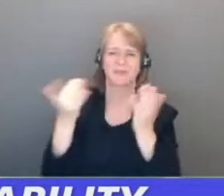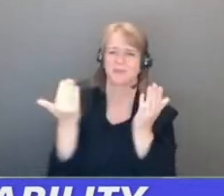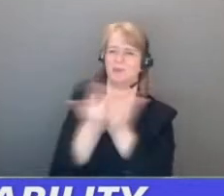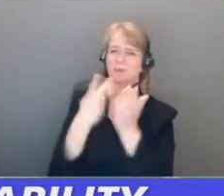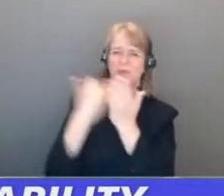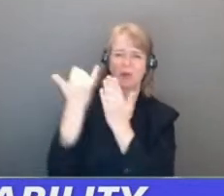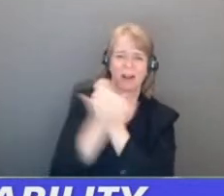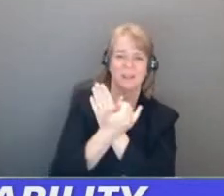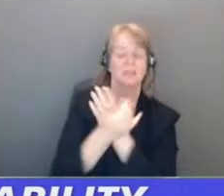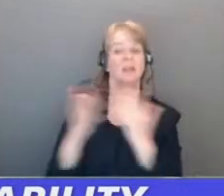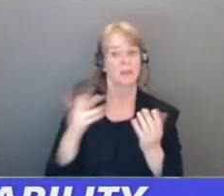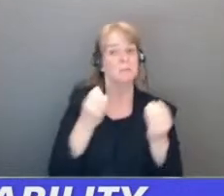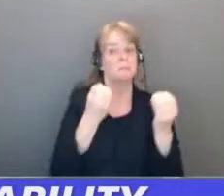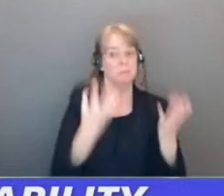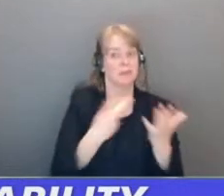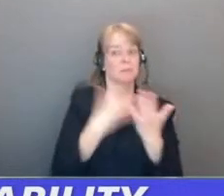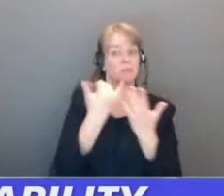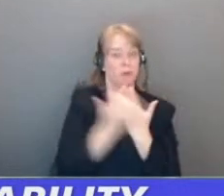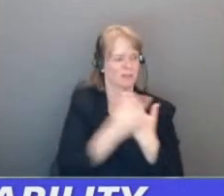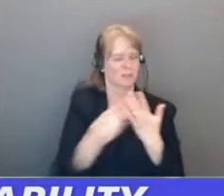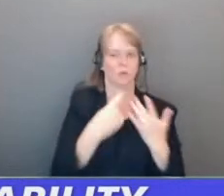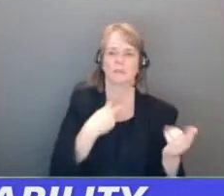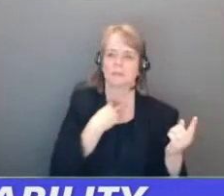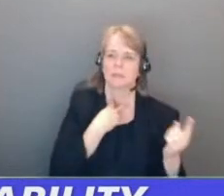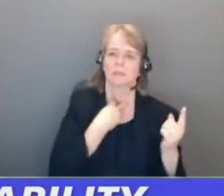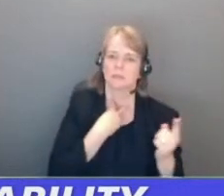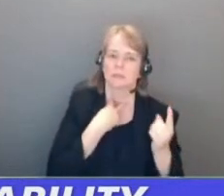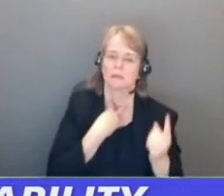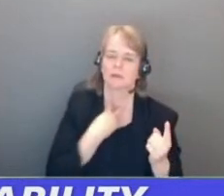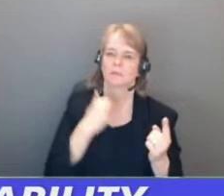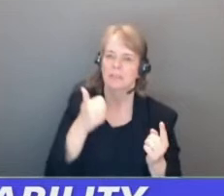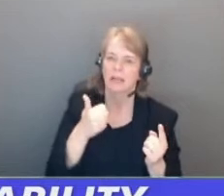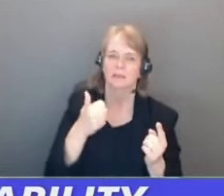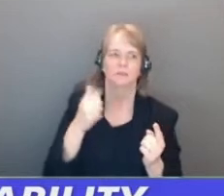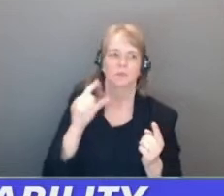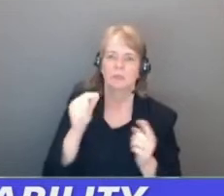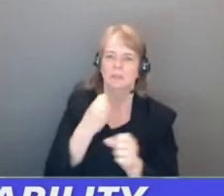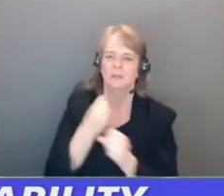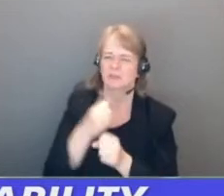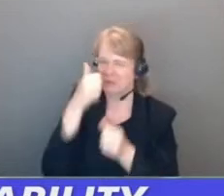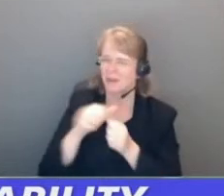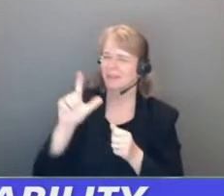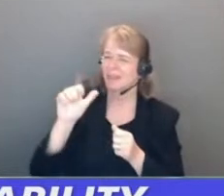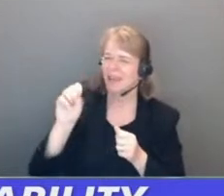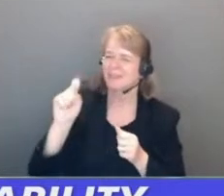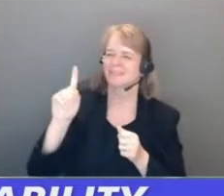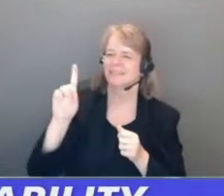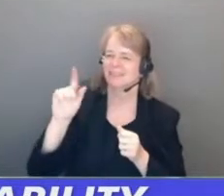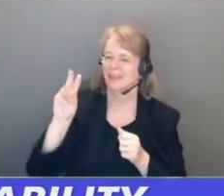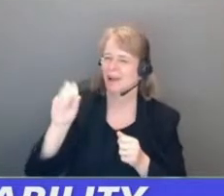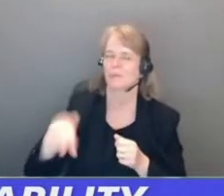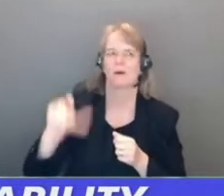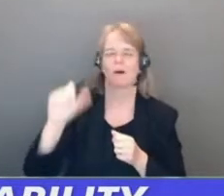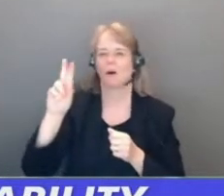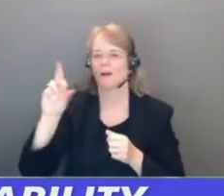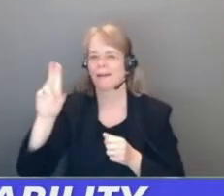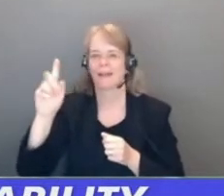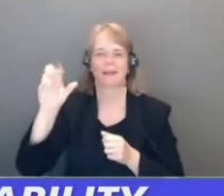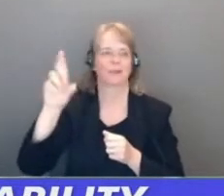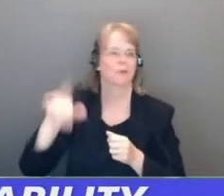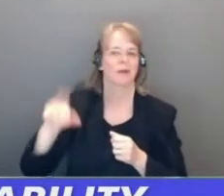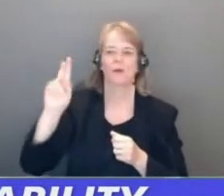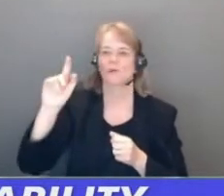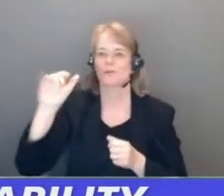mud for a long period of time. How many years and decades did we debate Lansdowne and Art Gallery and Innovation Center and rec centers in Barrhaven,